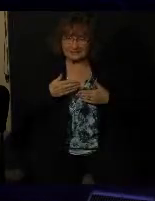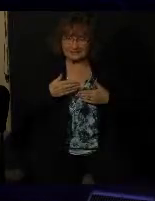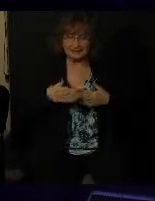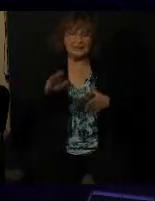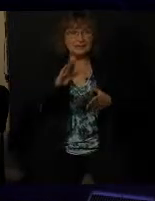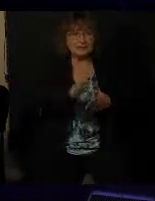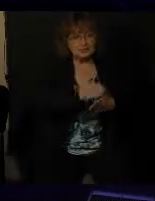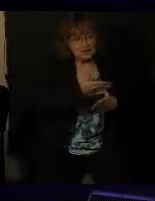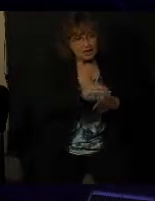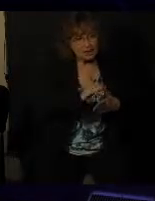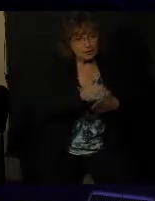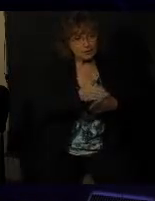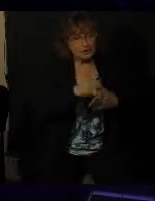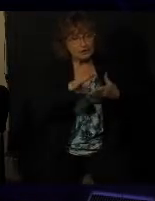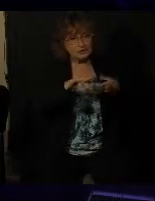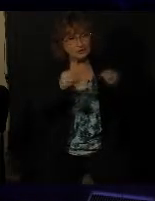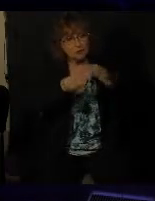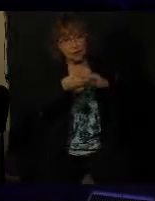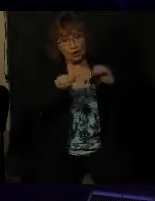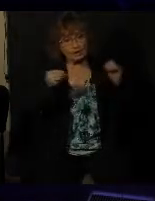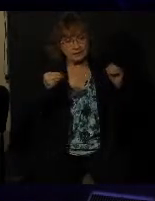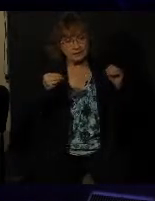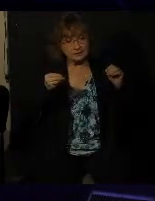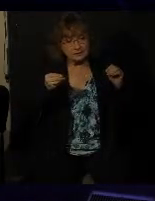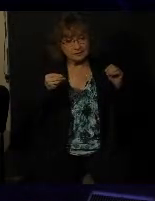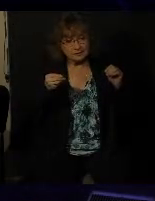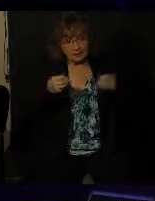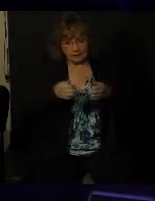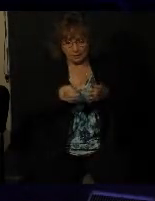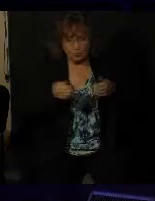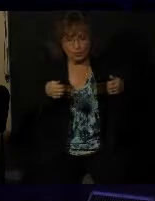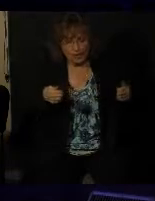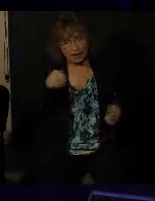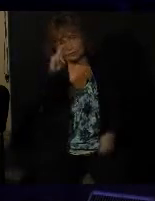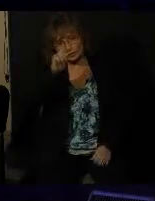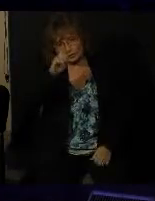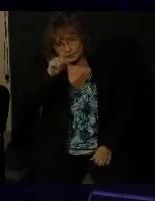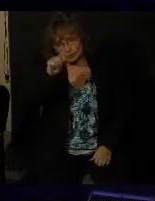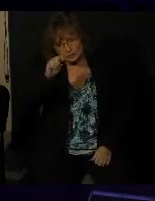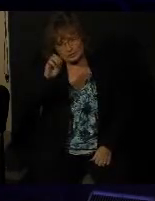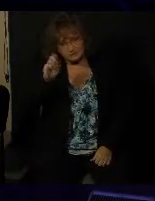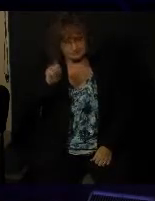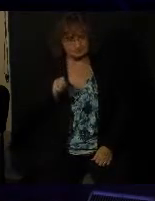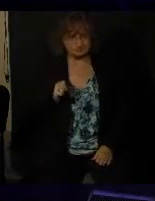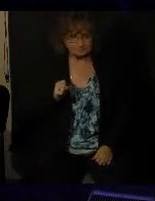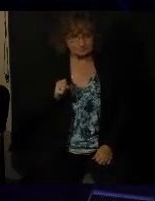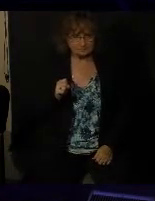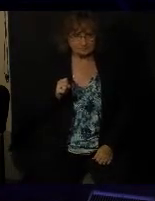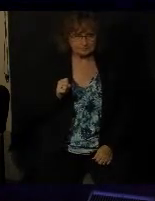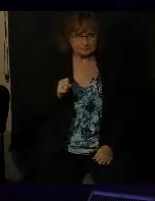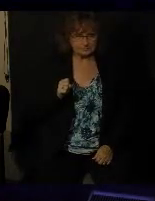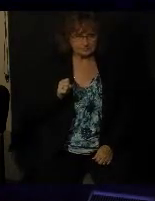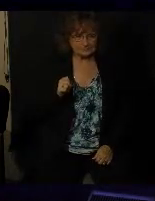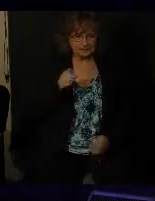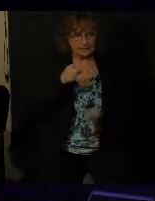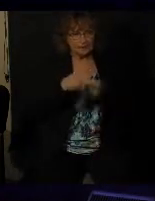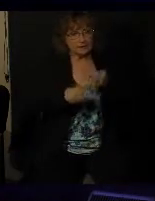I didn't tell him what to say. Actually, about a month ago, when I was talking